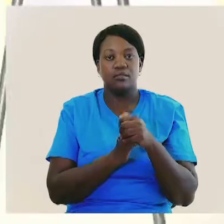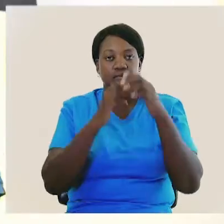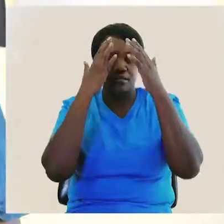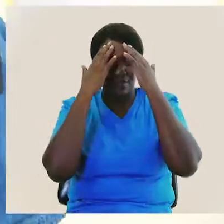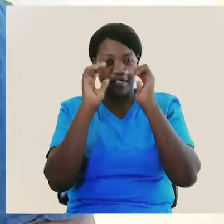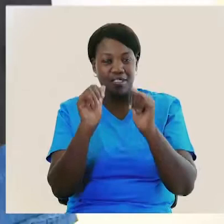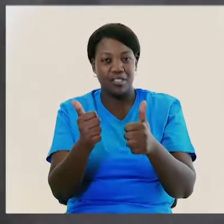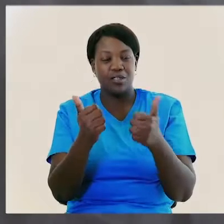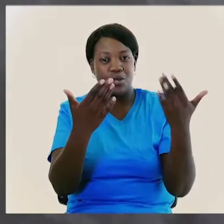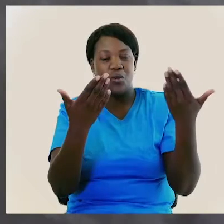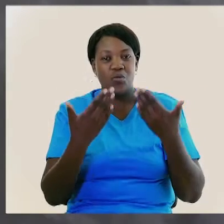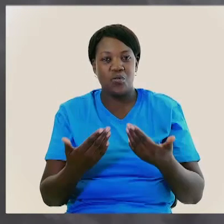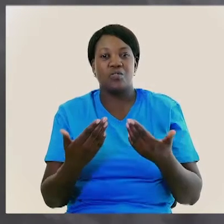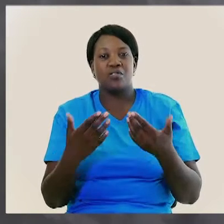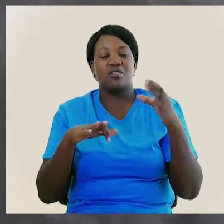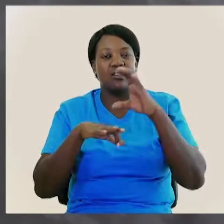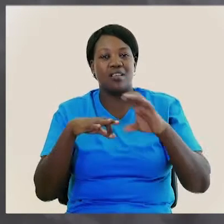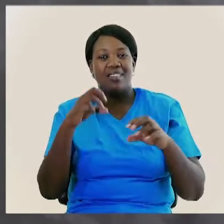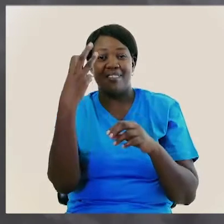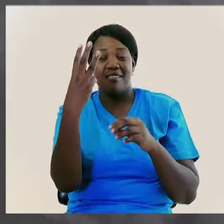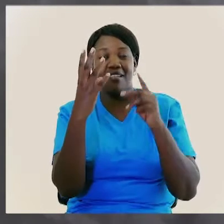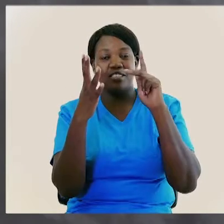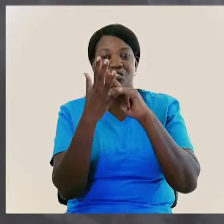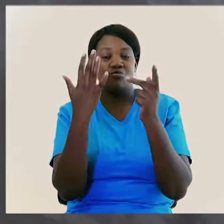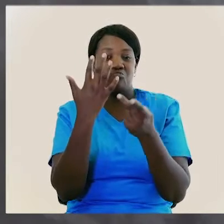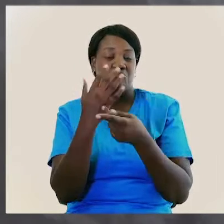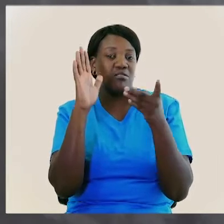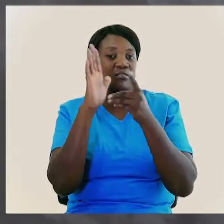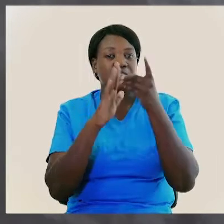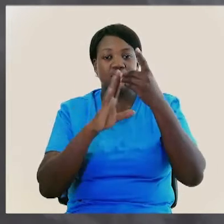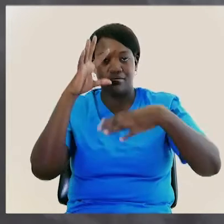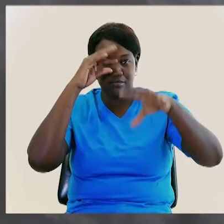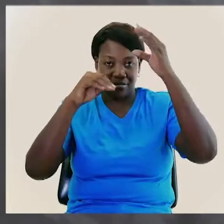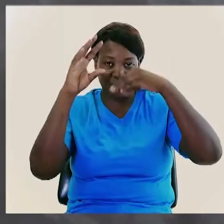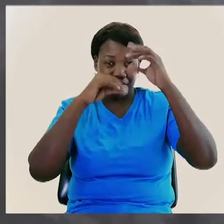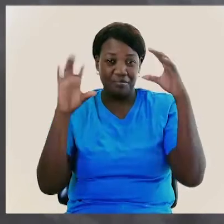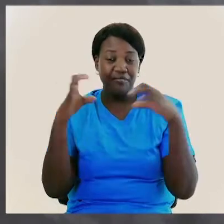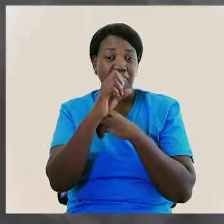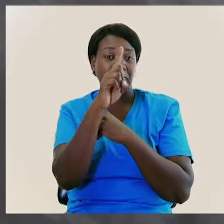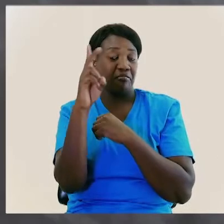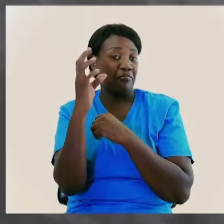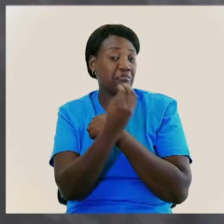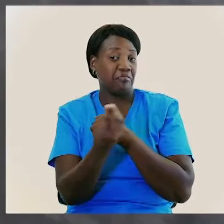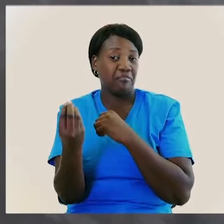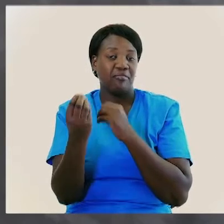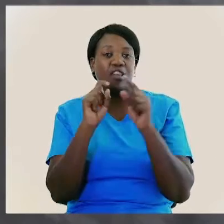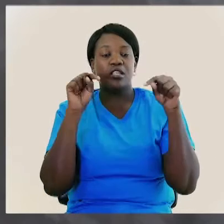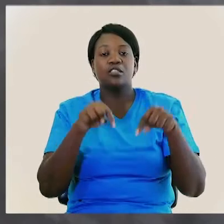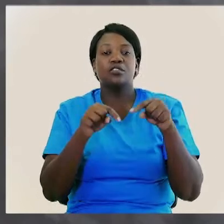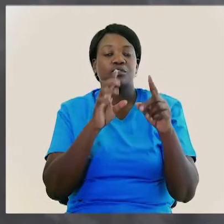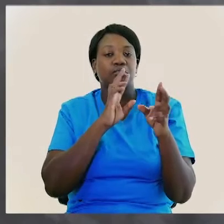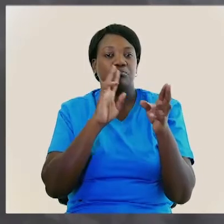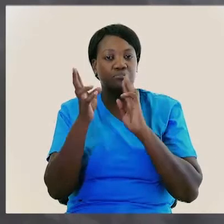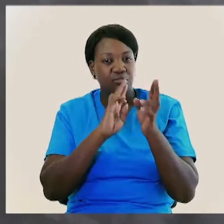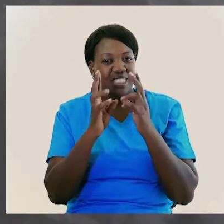Hi there, welcome to Namcol's third program in our Development Studies series for grade 12 learners. Today we will